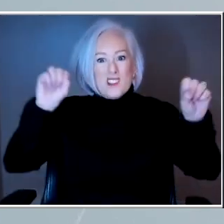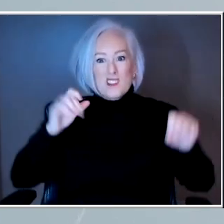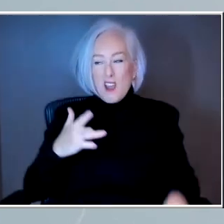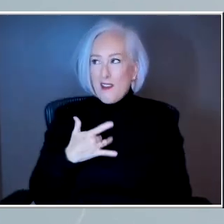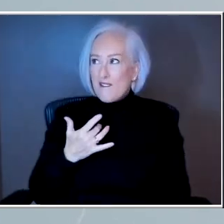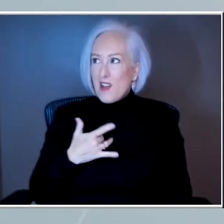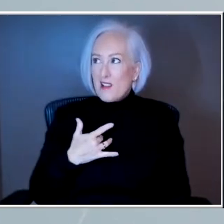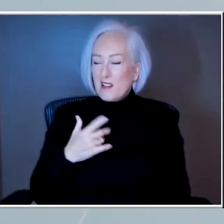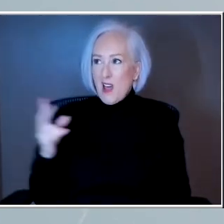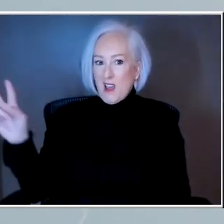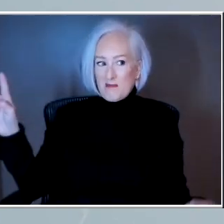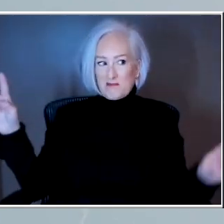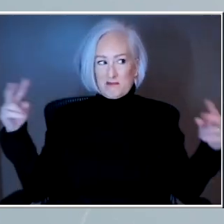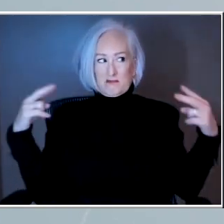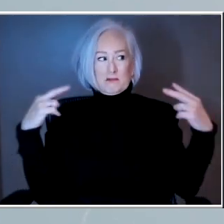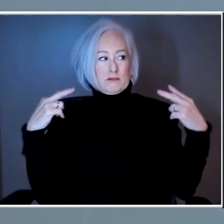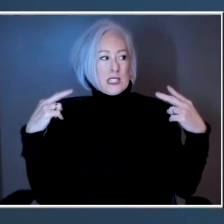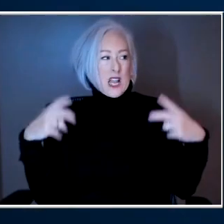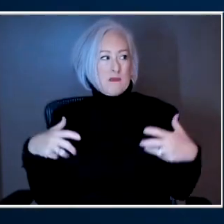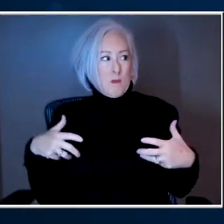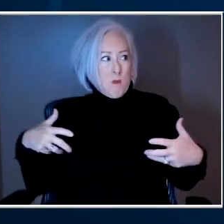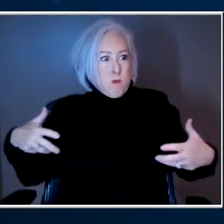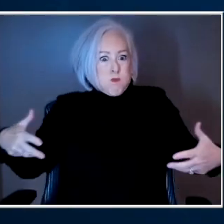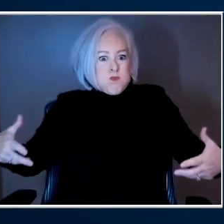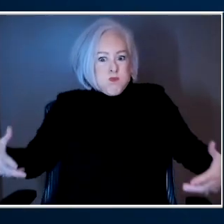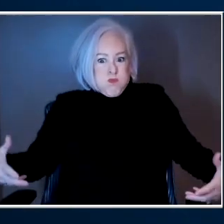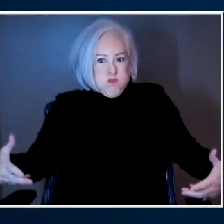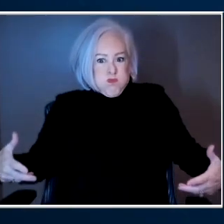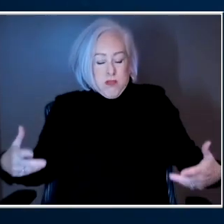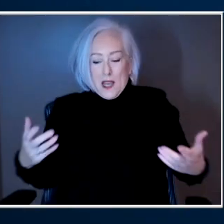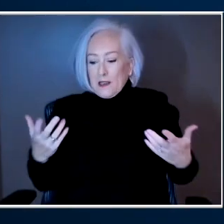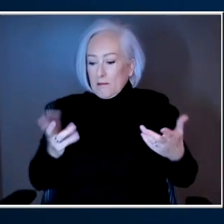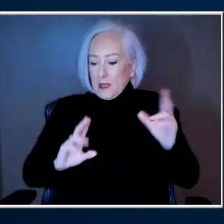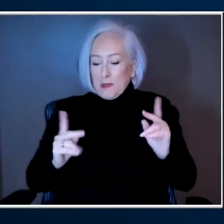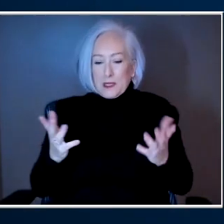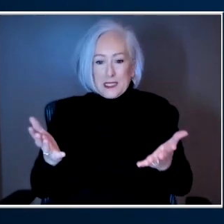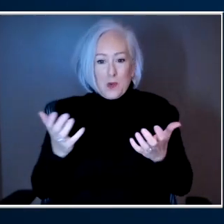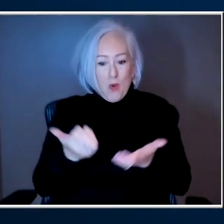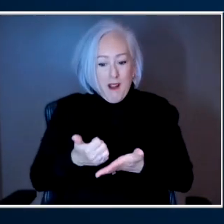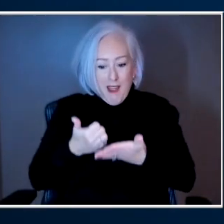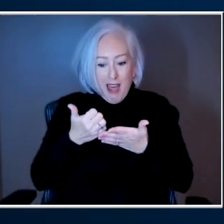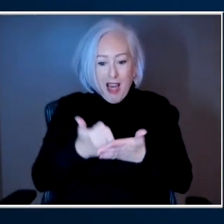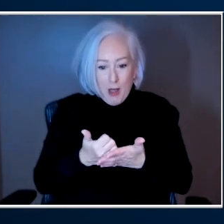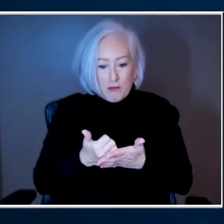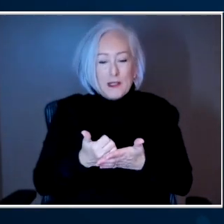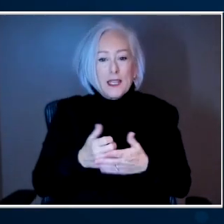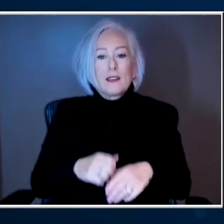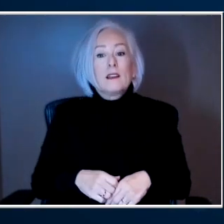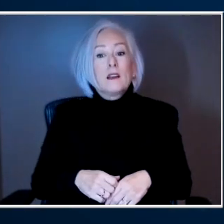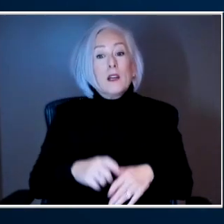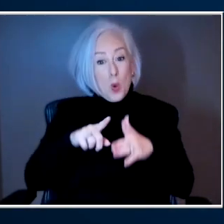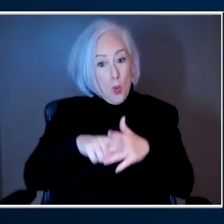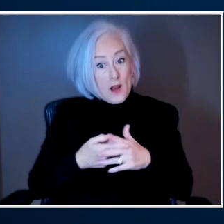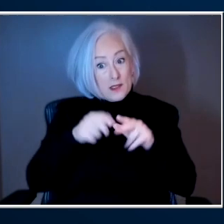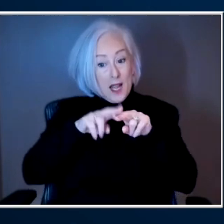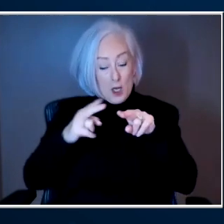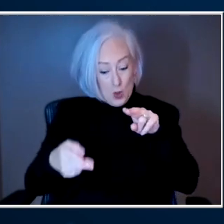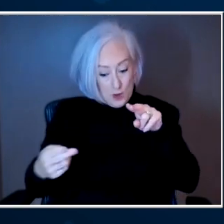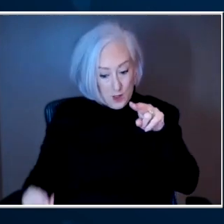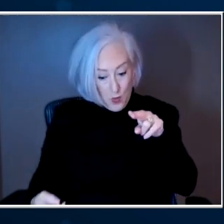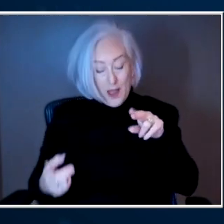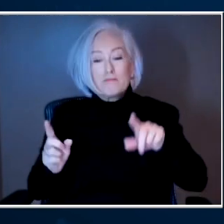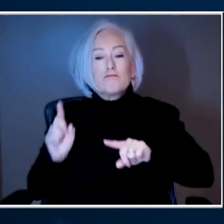really wanted to help me because I wasn't fit. So as soon as I started losing my weight, I went back to water aerobics, and then I started